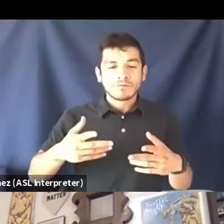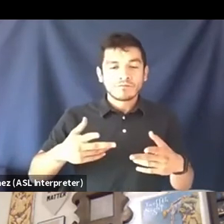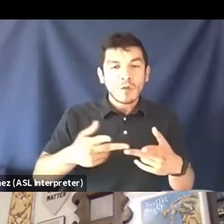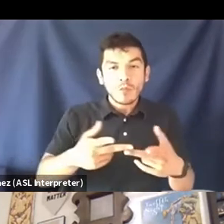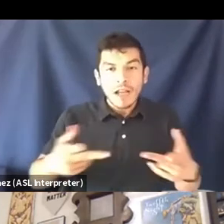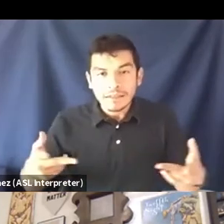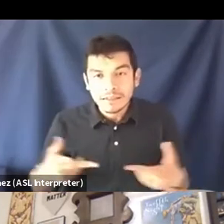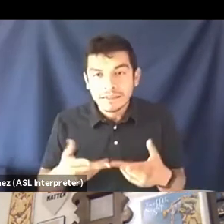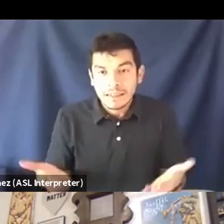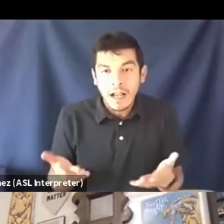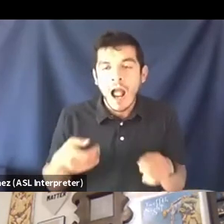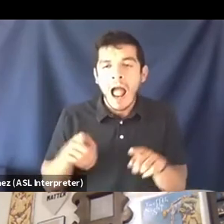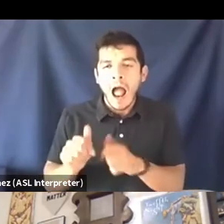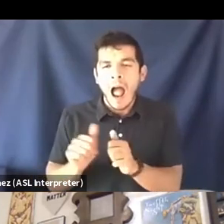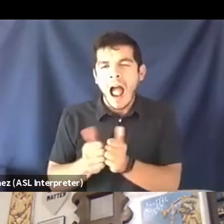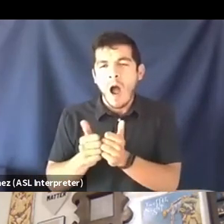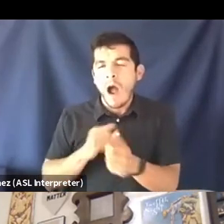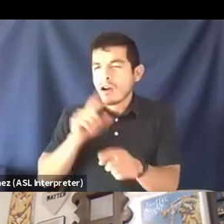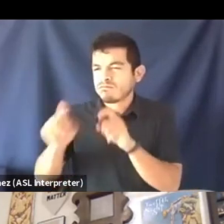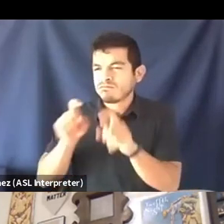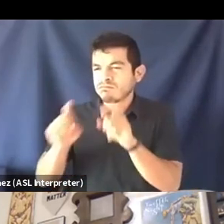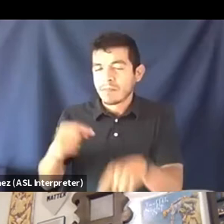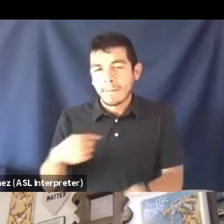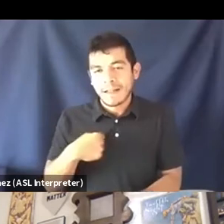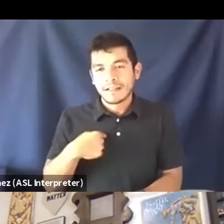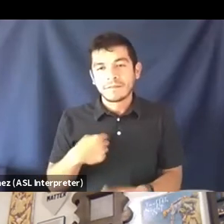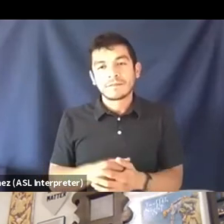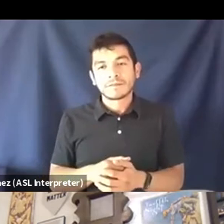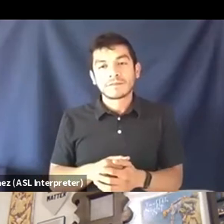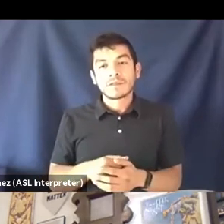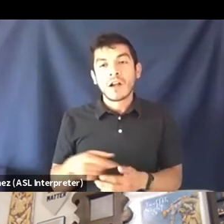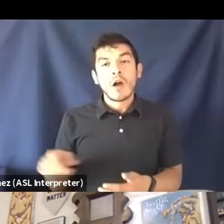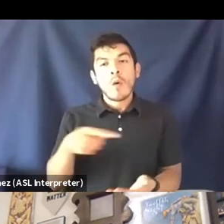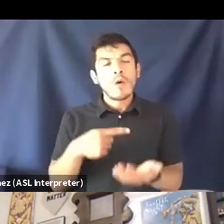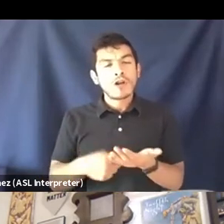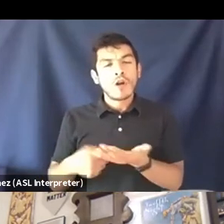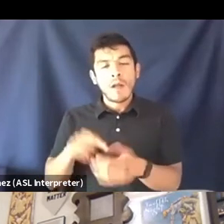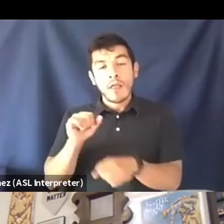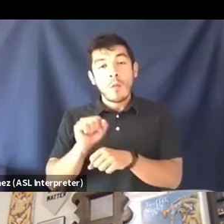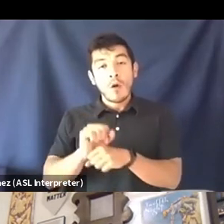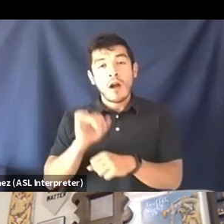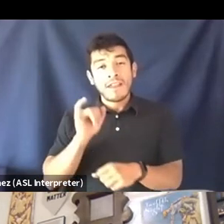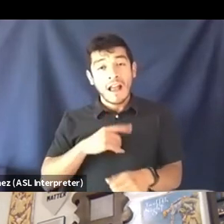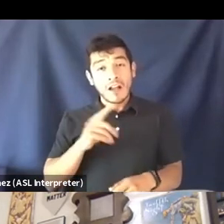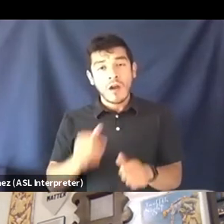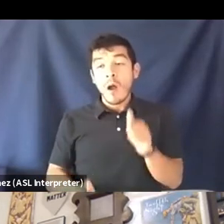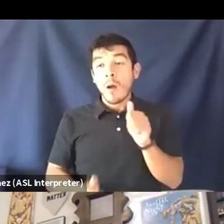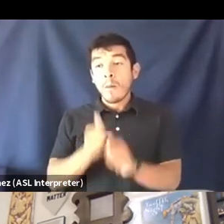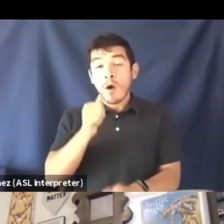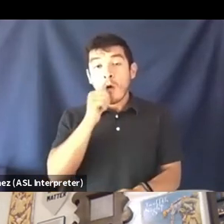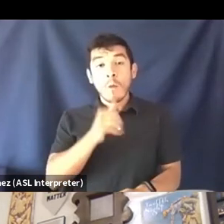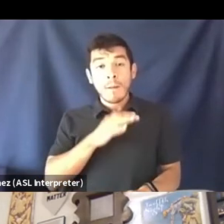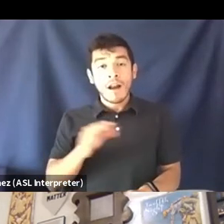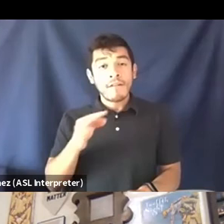interrogated is that in which we talk about this in the work that I do, that most women of color are not seen as victims,